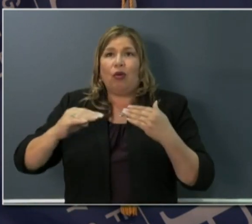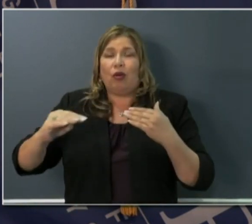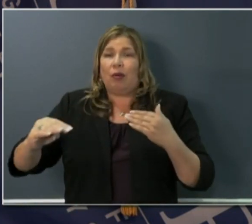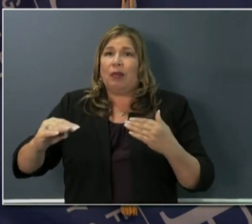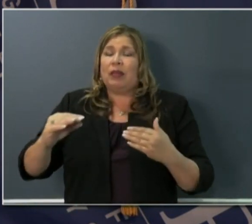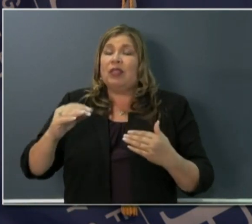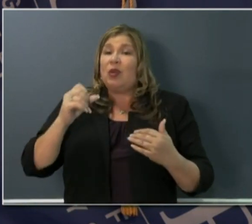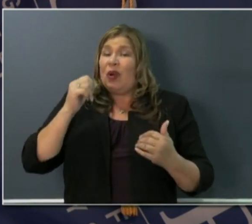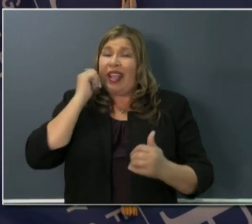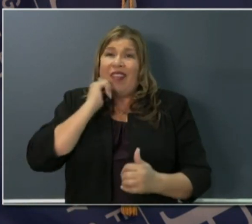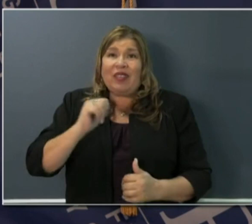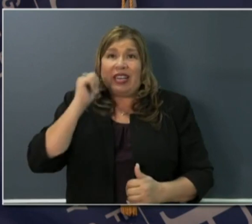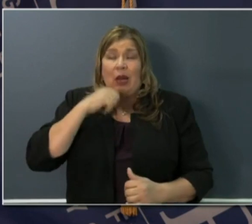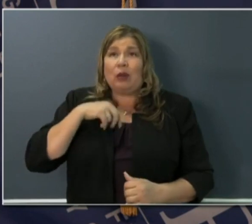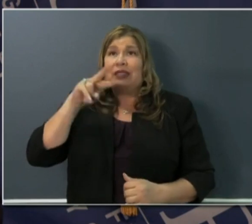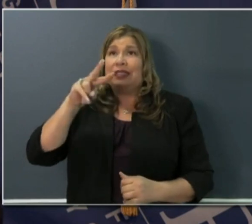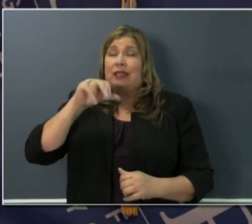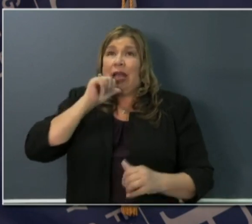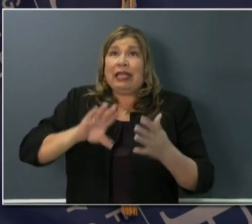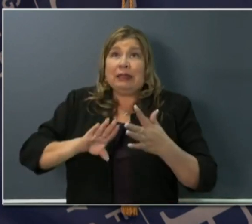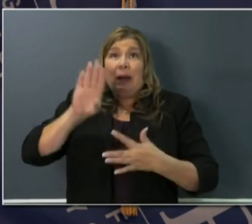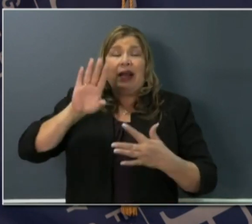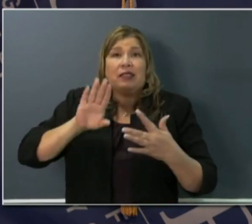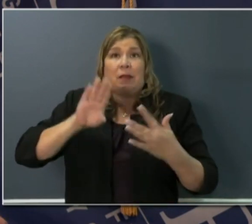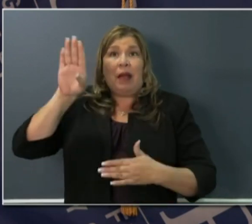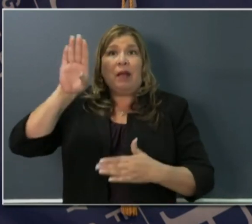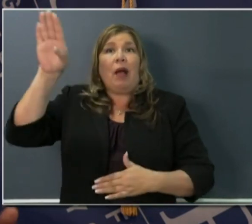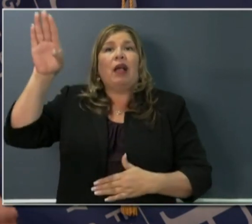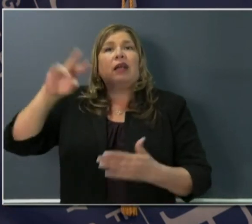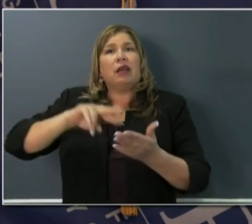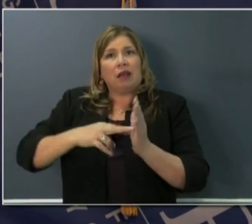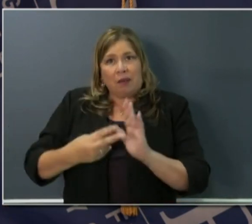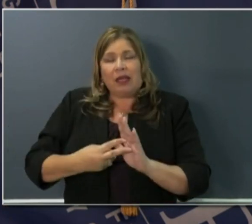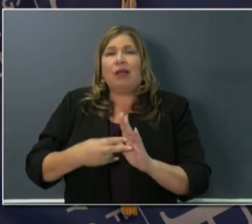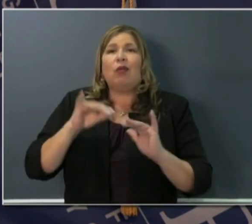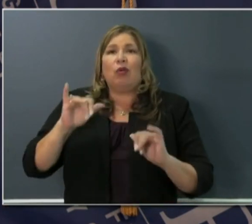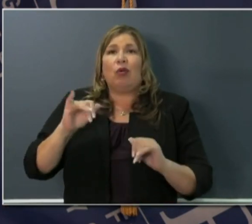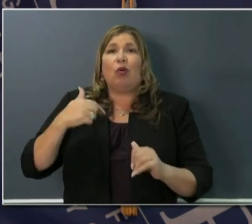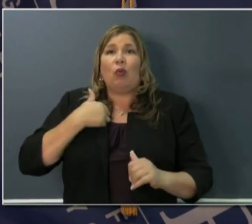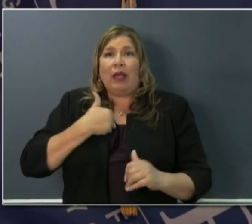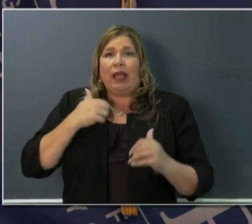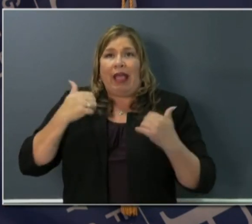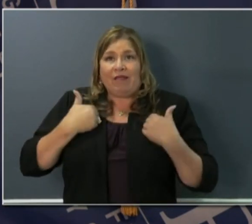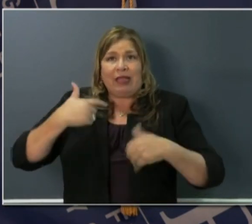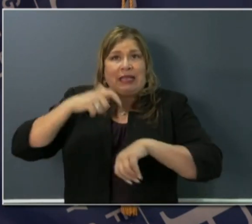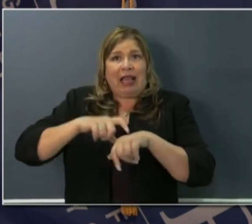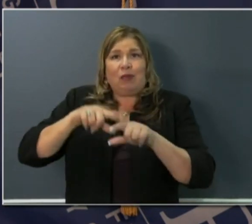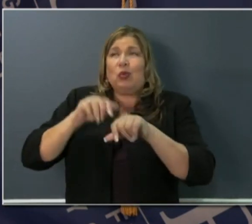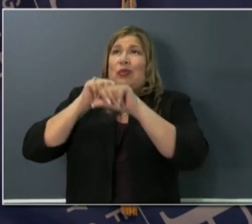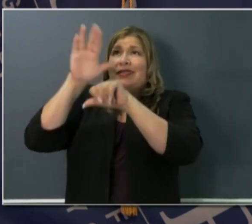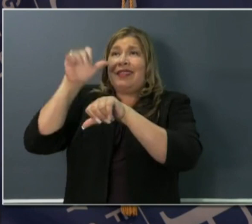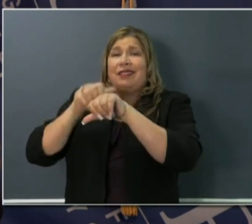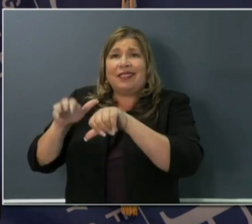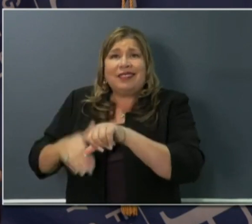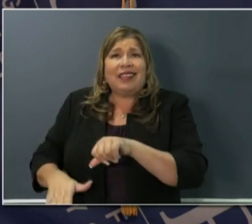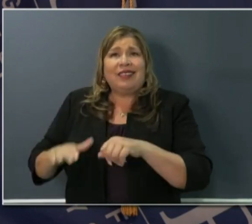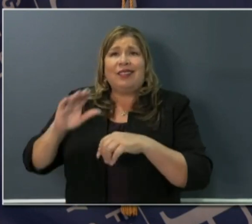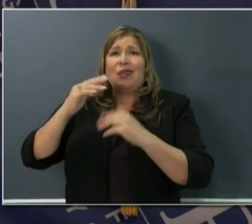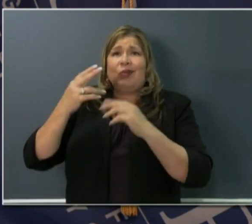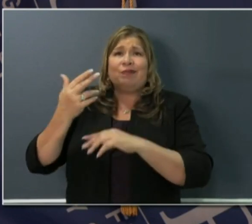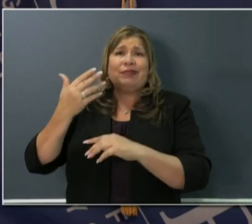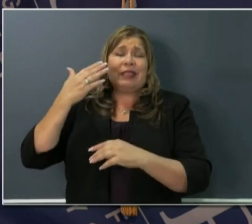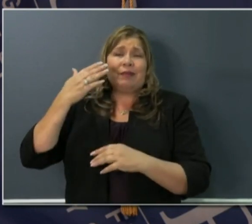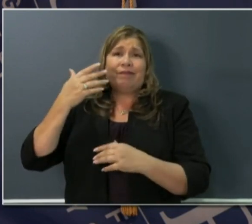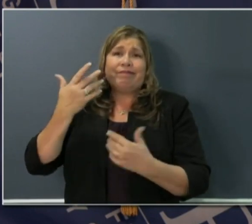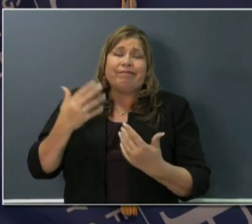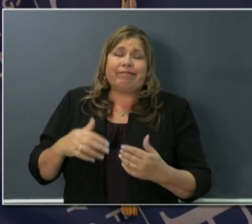spike. Every day, that is another day that we're getting more assets, more physical and human resources prepared